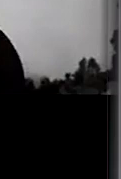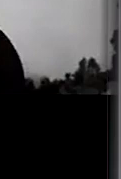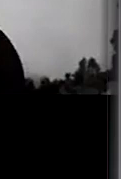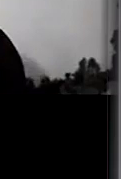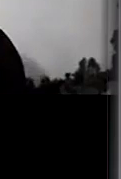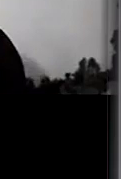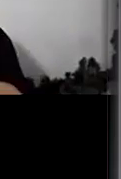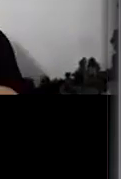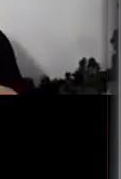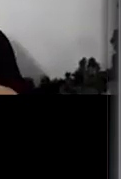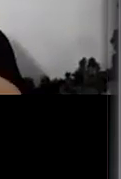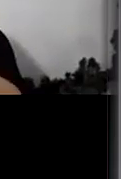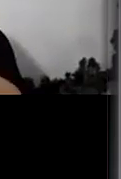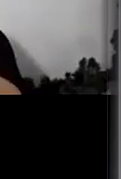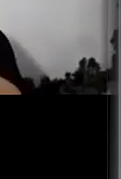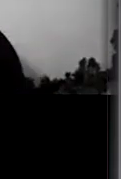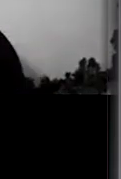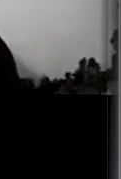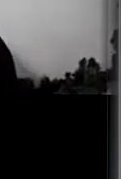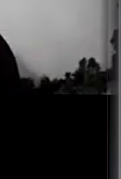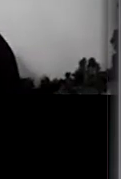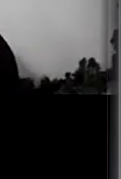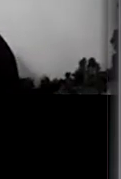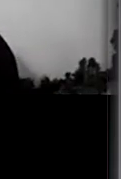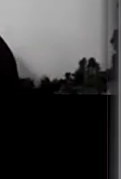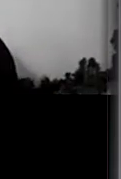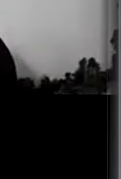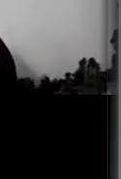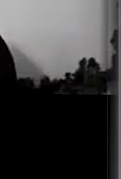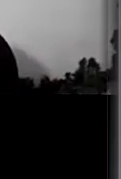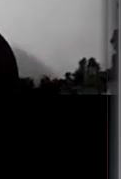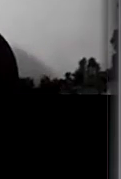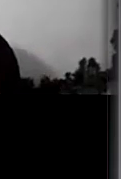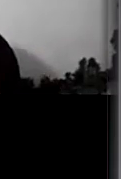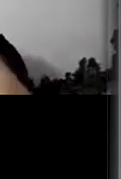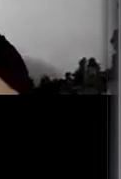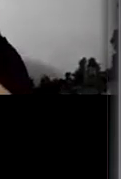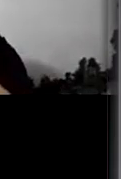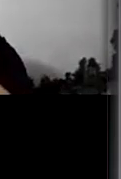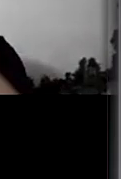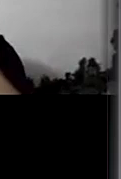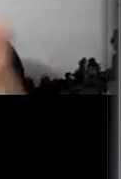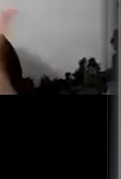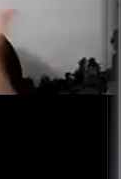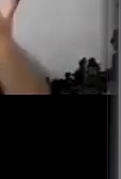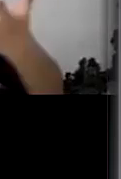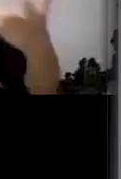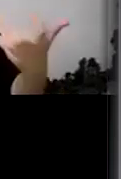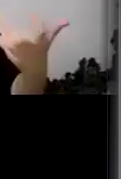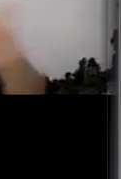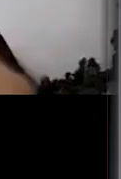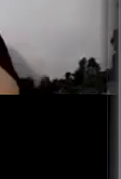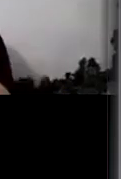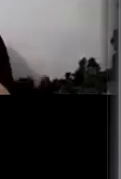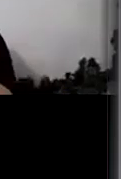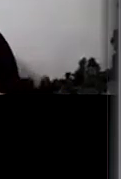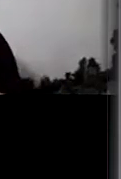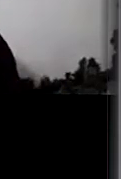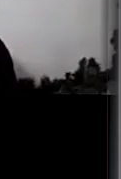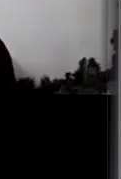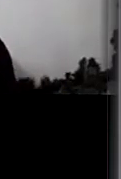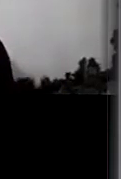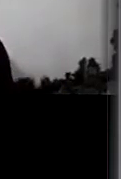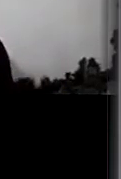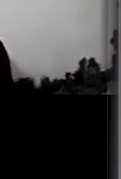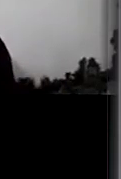use. So, make a Gmail or make a separate email for your personal use, like